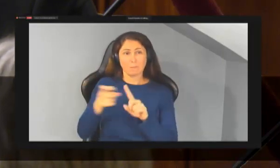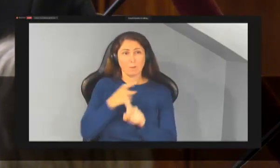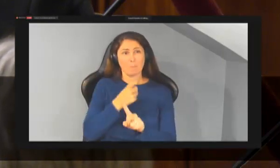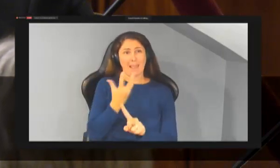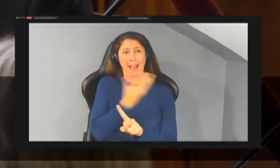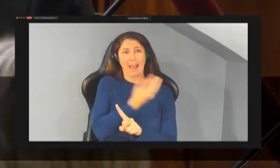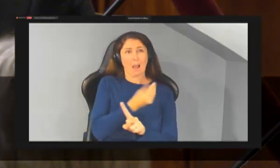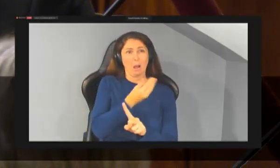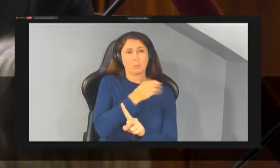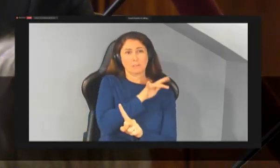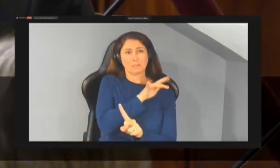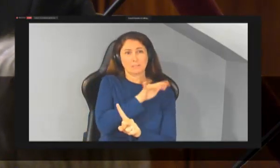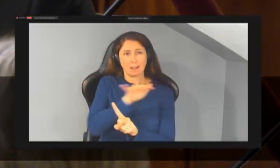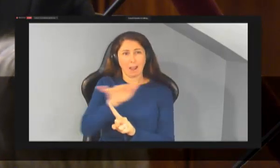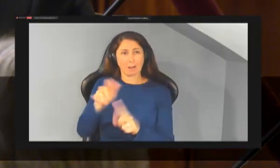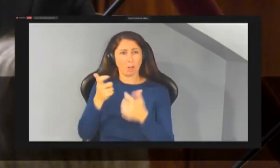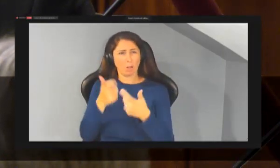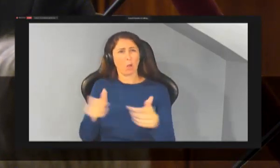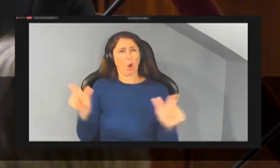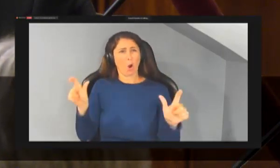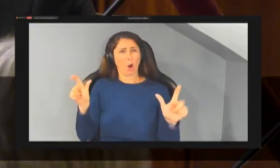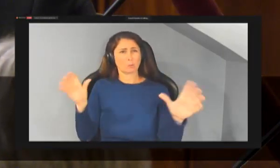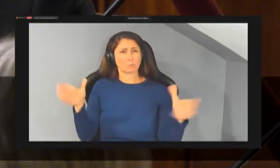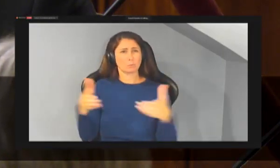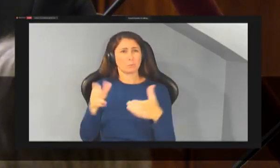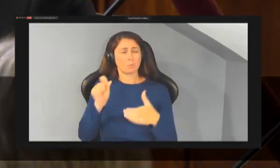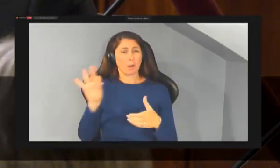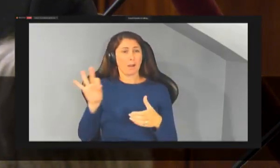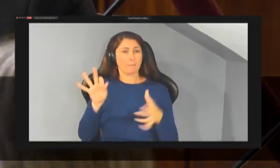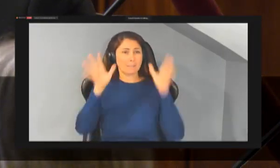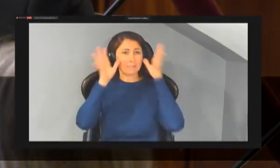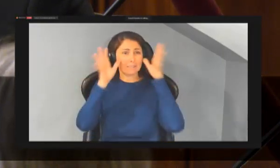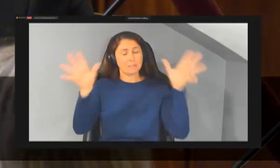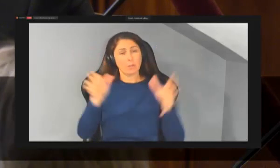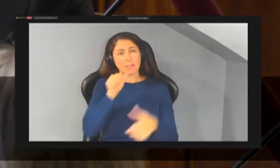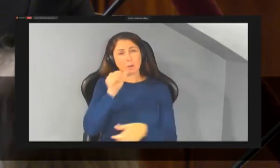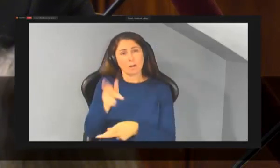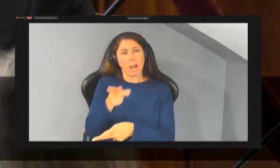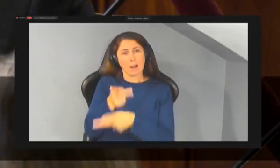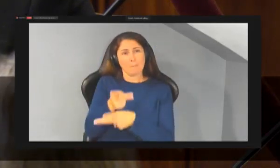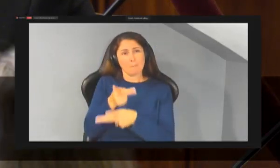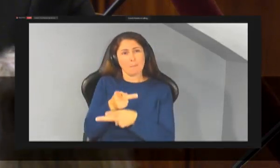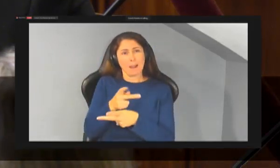large populations of deer that are not managed in the ecologically